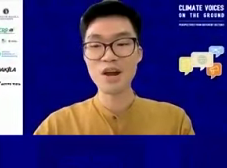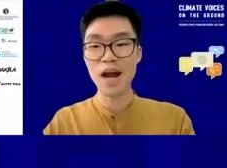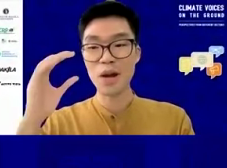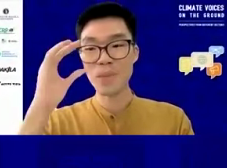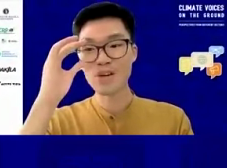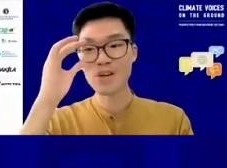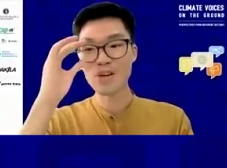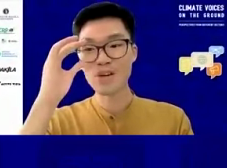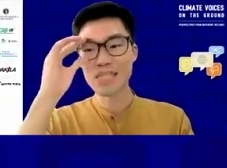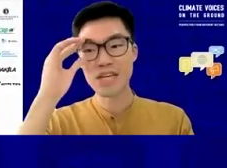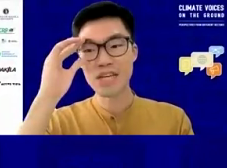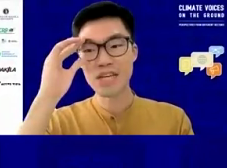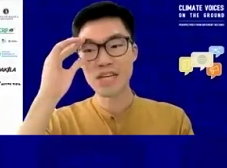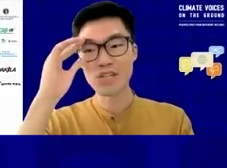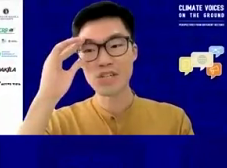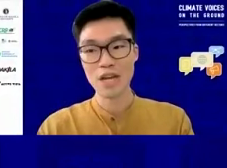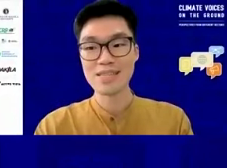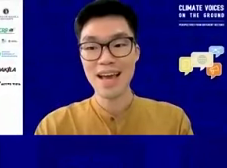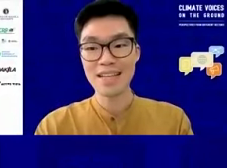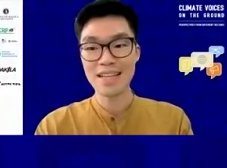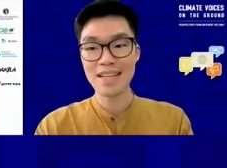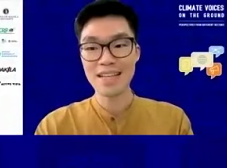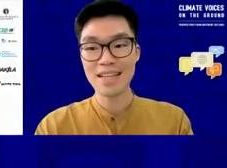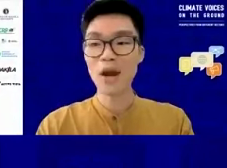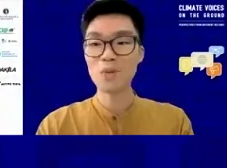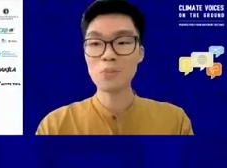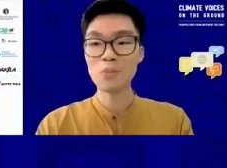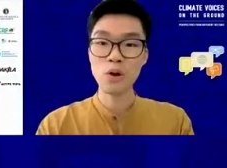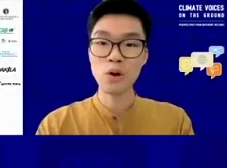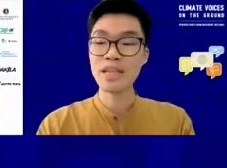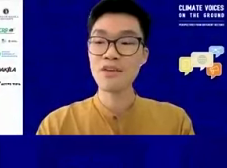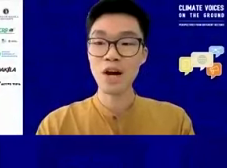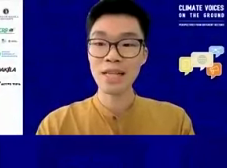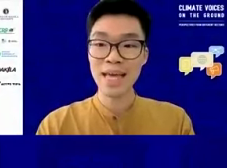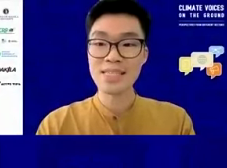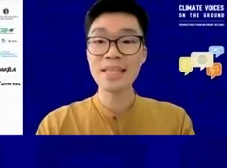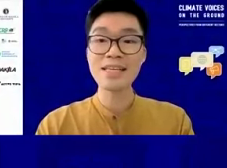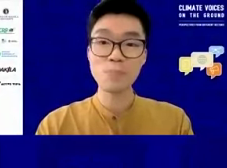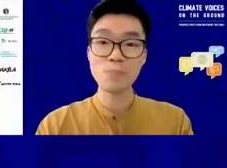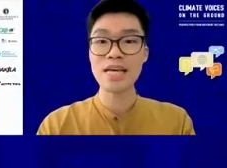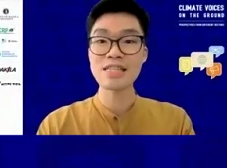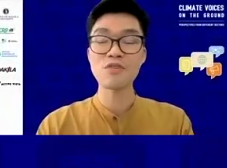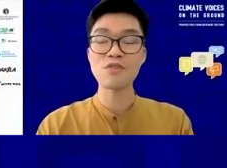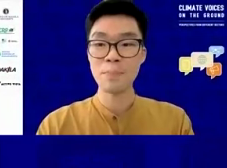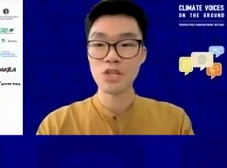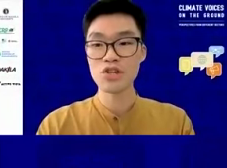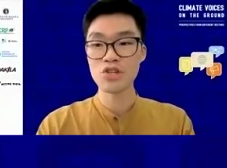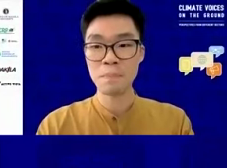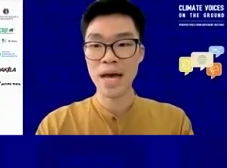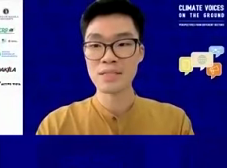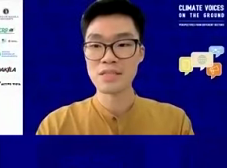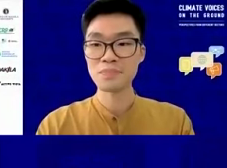better understanding of local context and the requirements of decision makers, hence our webinar series, where we will explore the different contexts